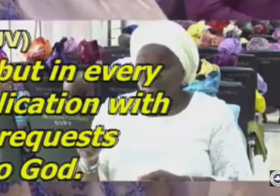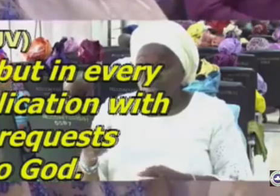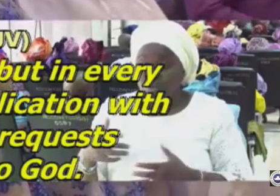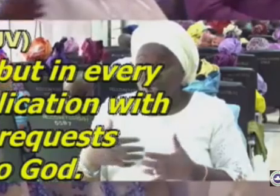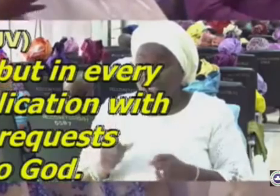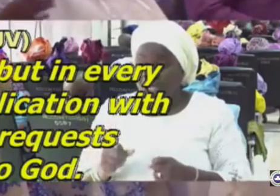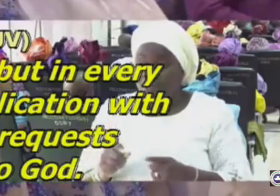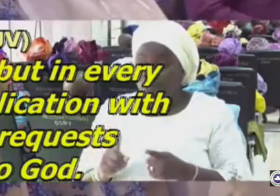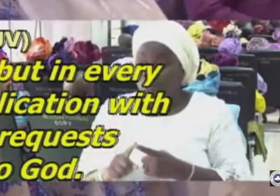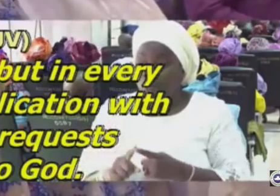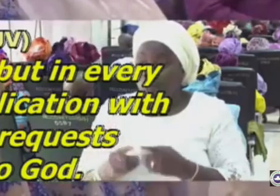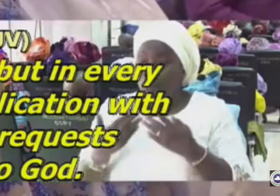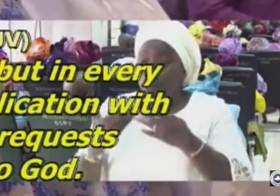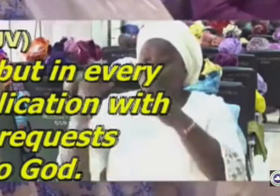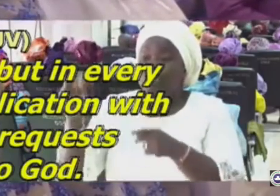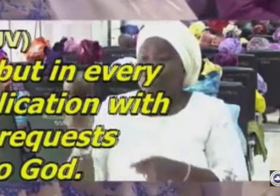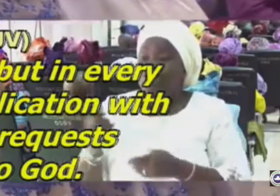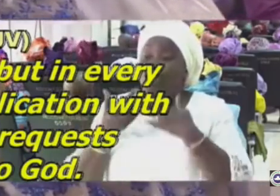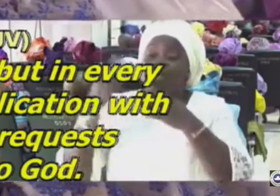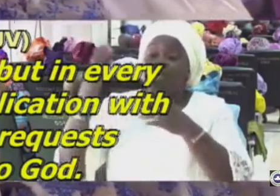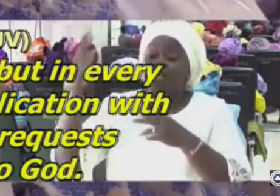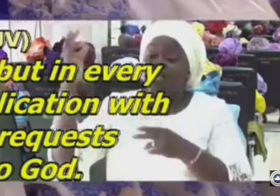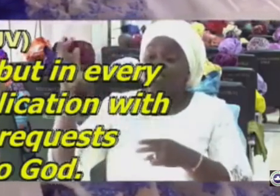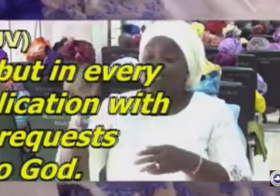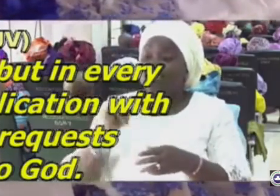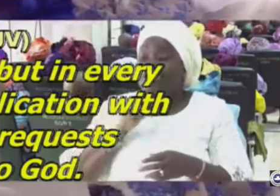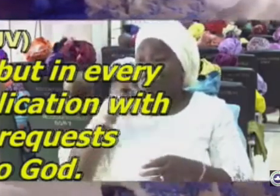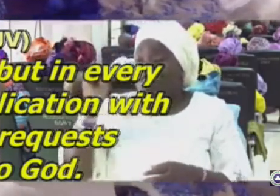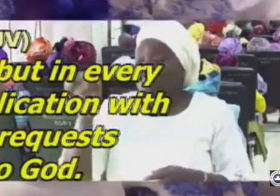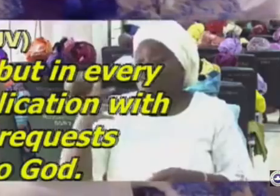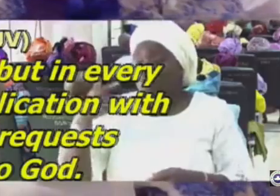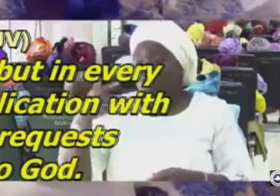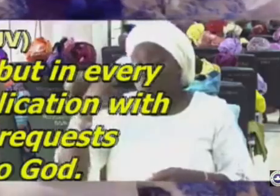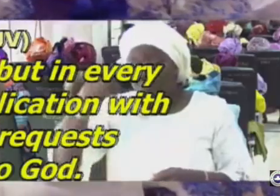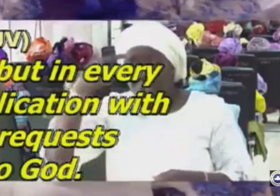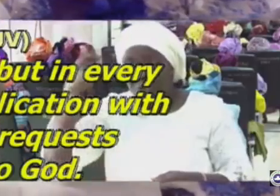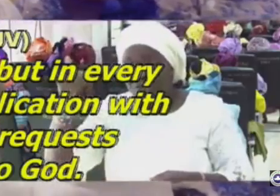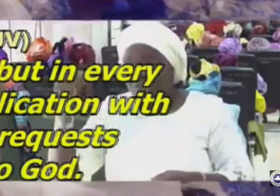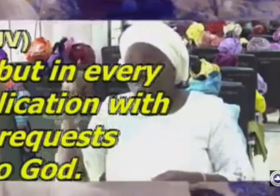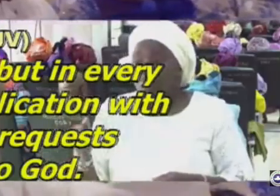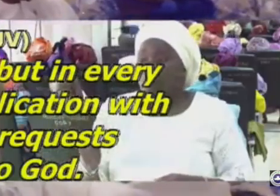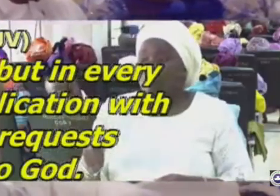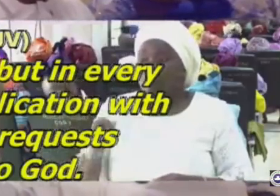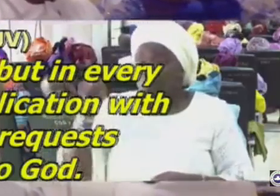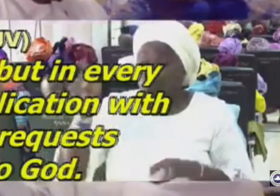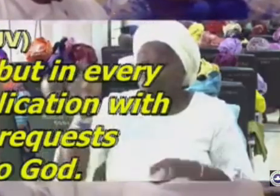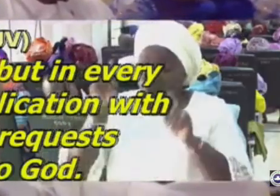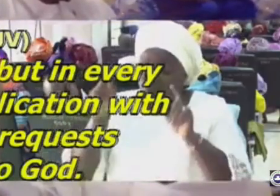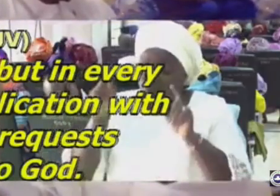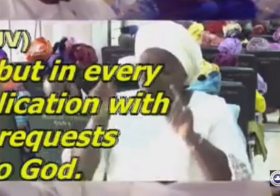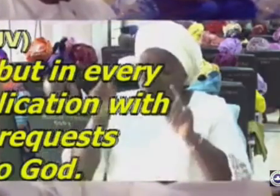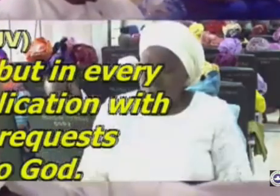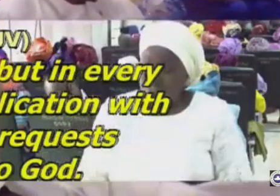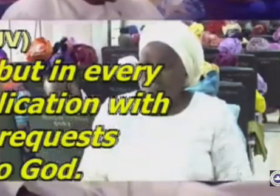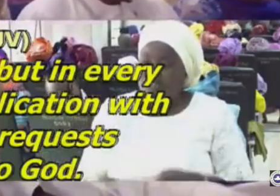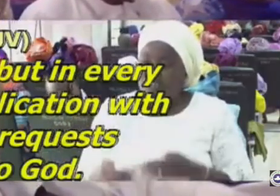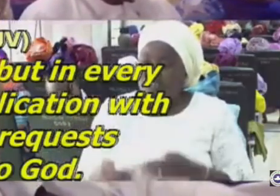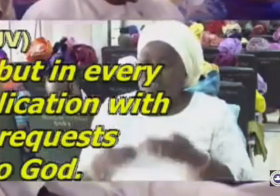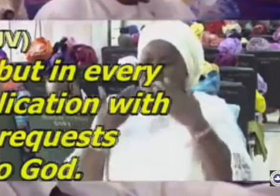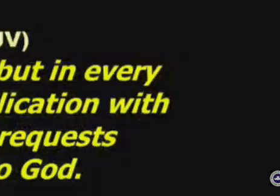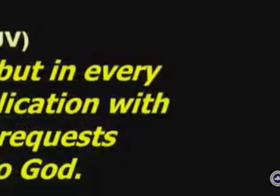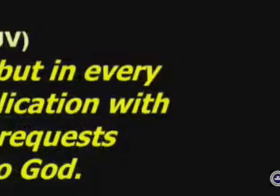own, as an individual, to give thanks. One of the